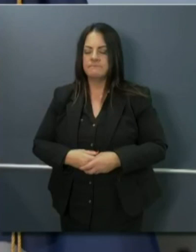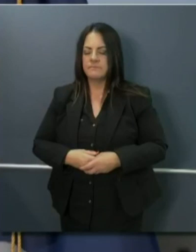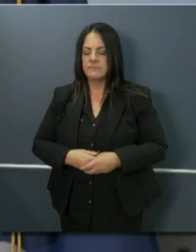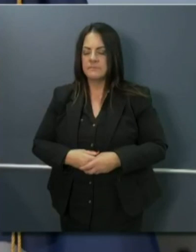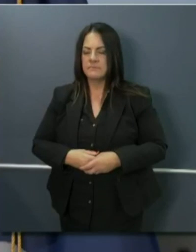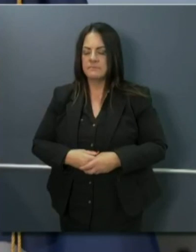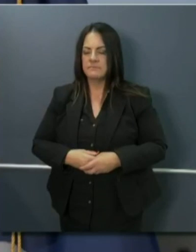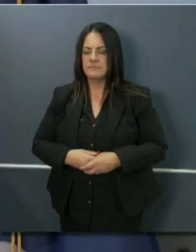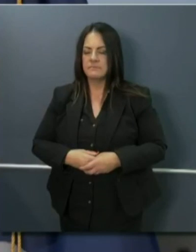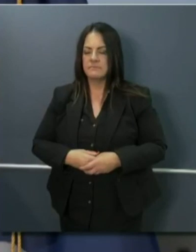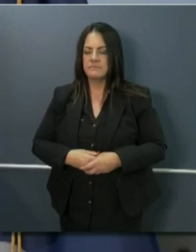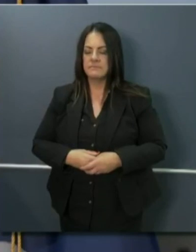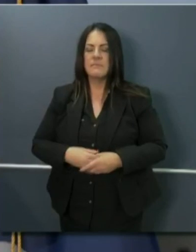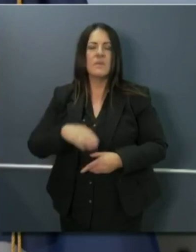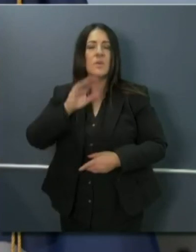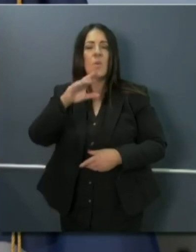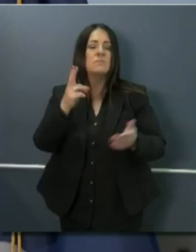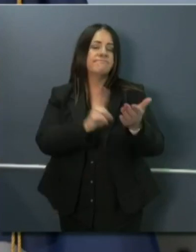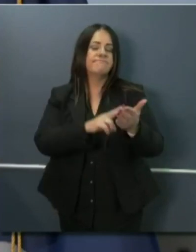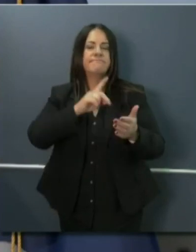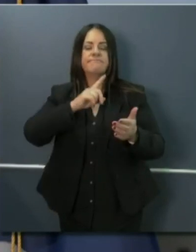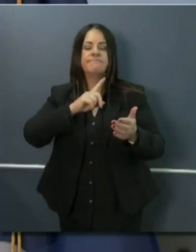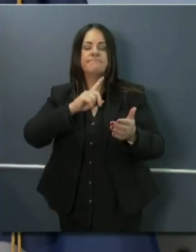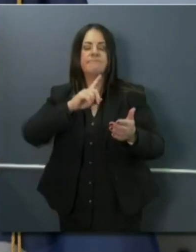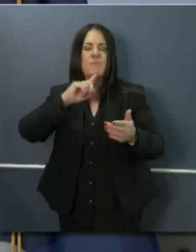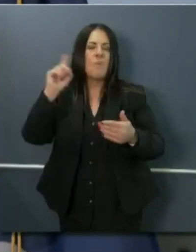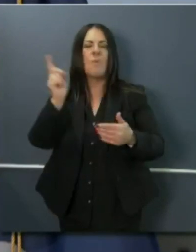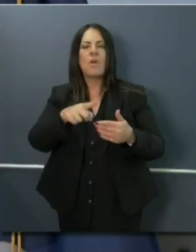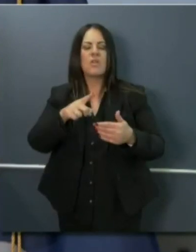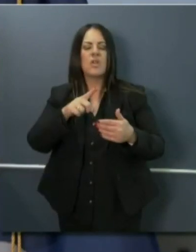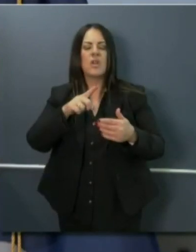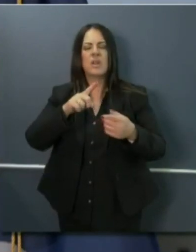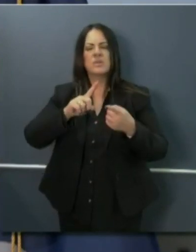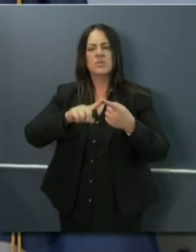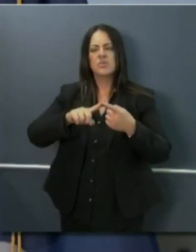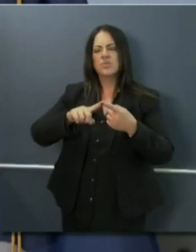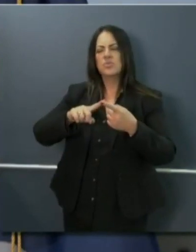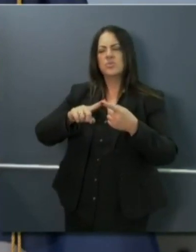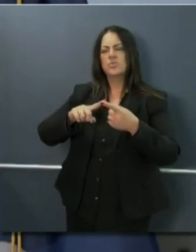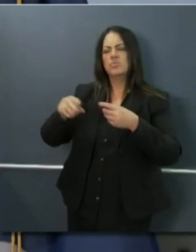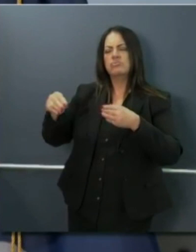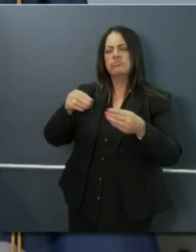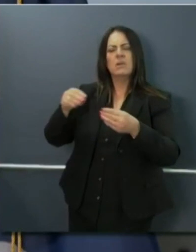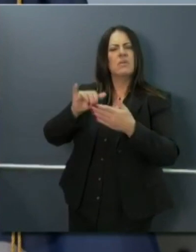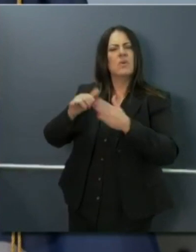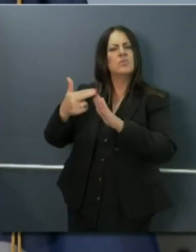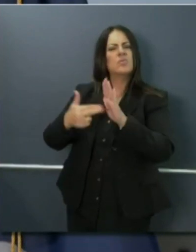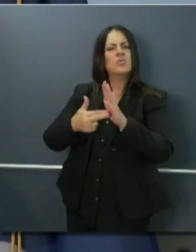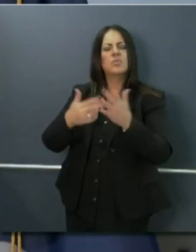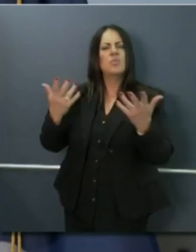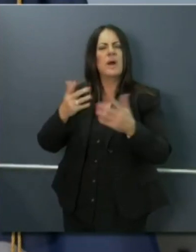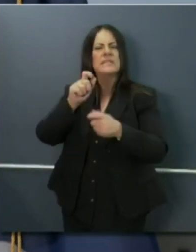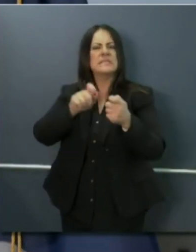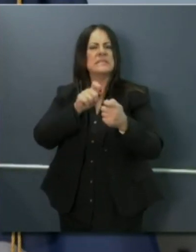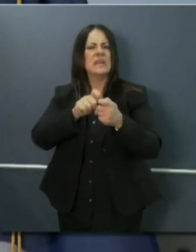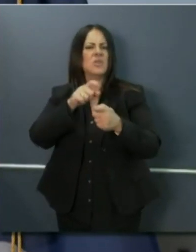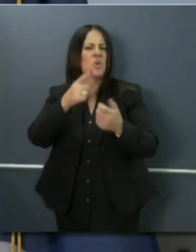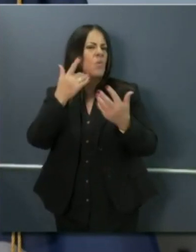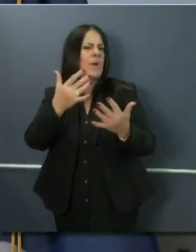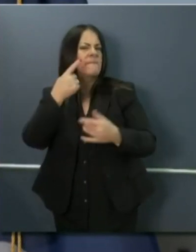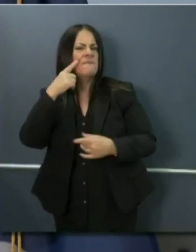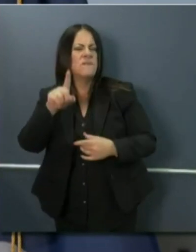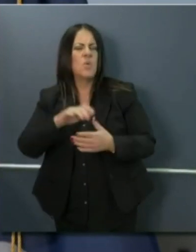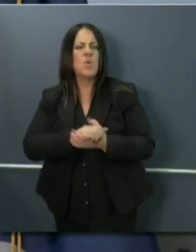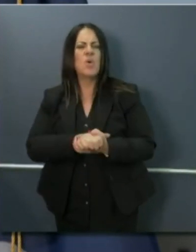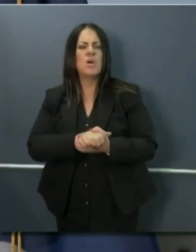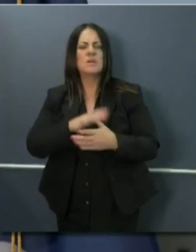the executive order goes in terms of suspending the rules? What exactly are you waiving with respect to